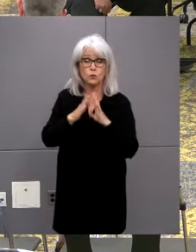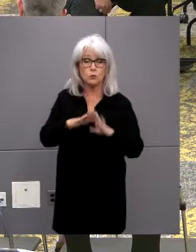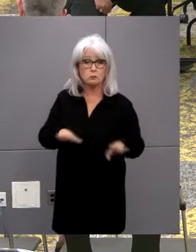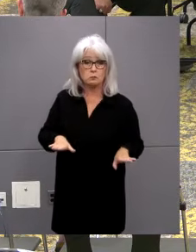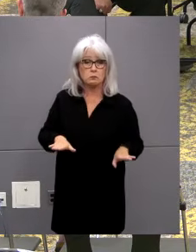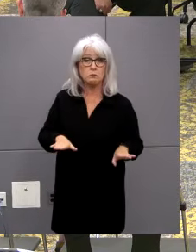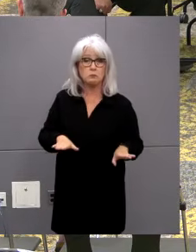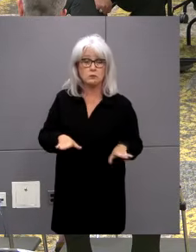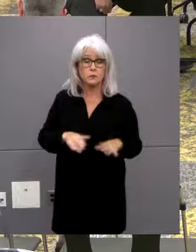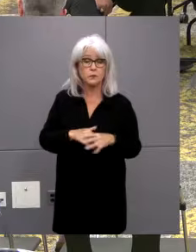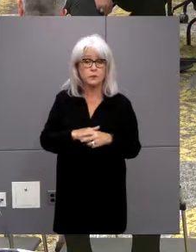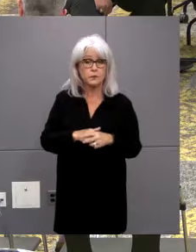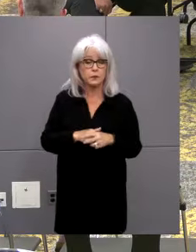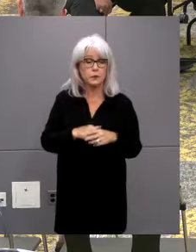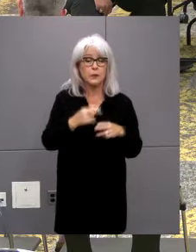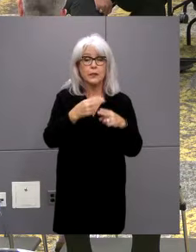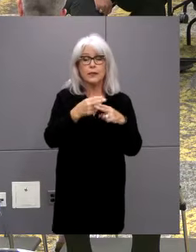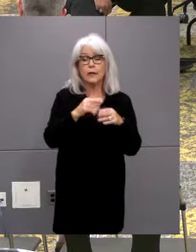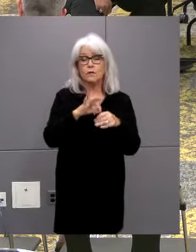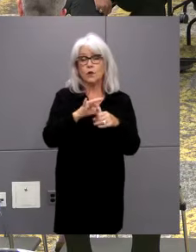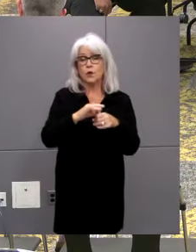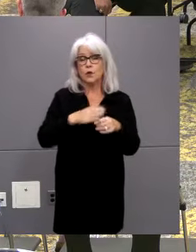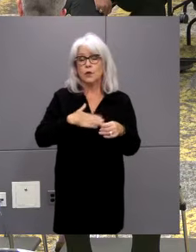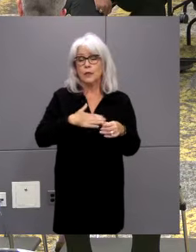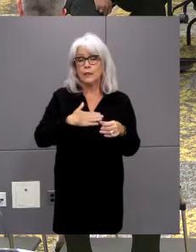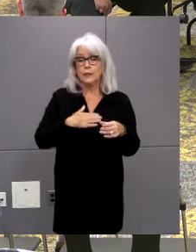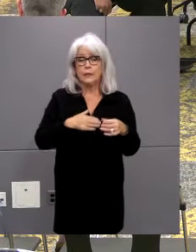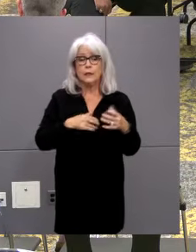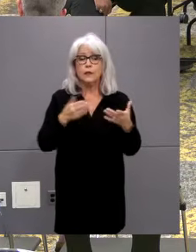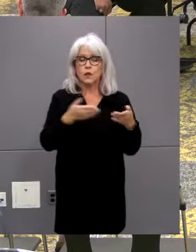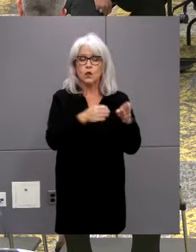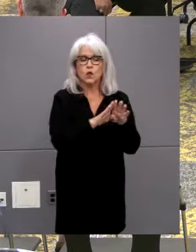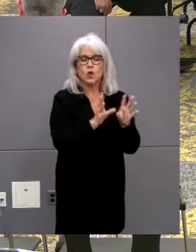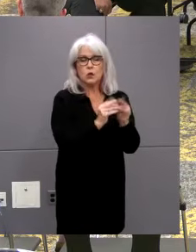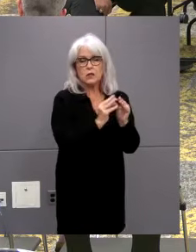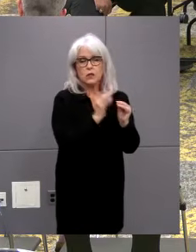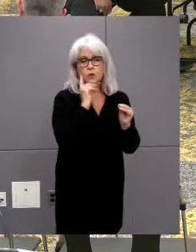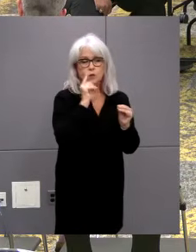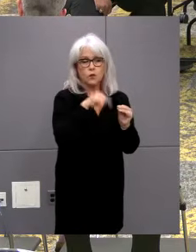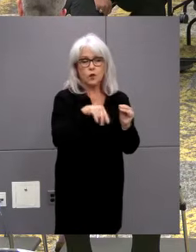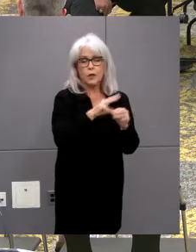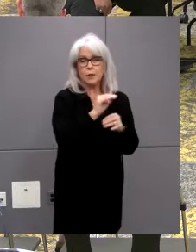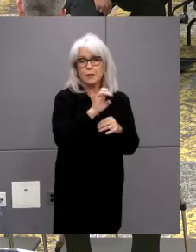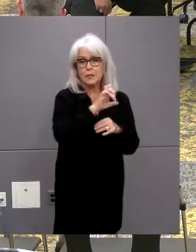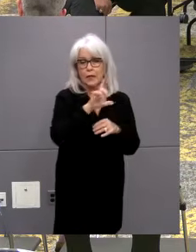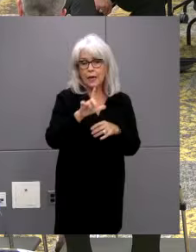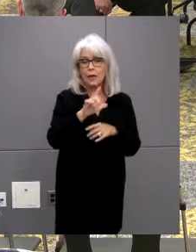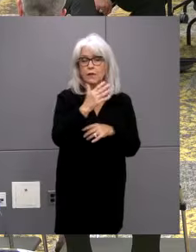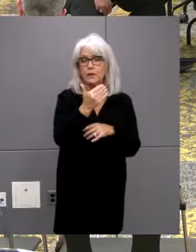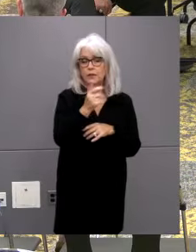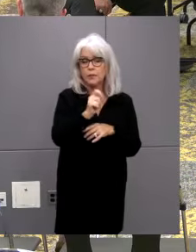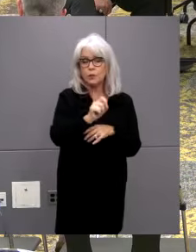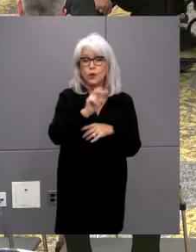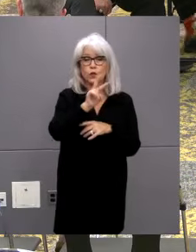Seeing none, roll call vote, please. Roll call vote to go into closed session pursuant to MCL